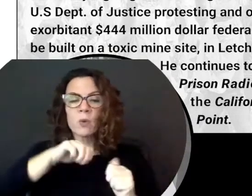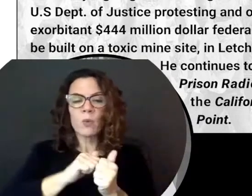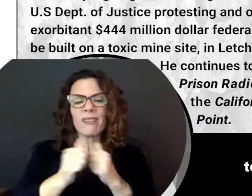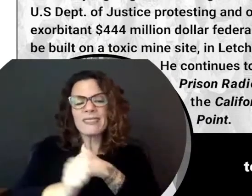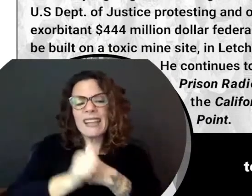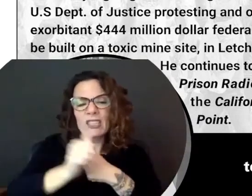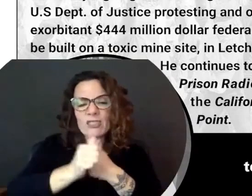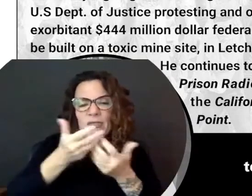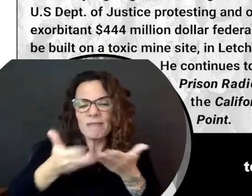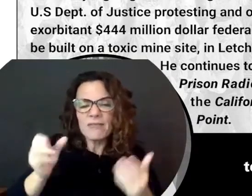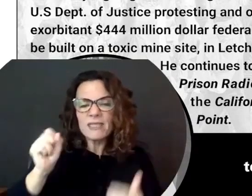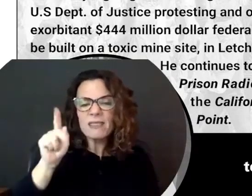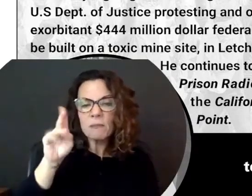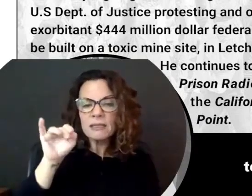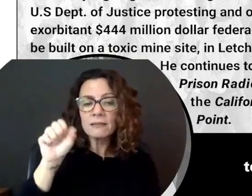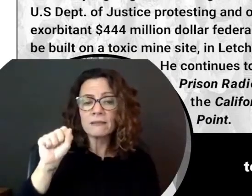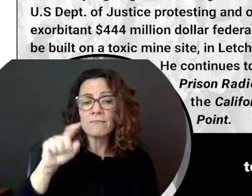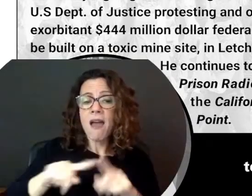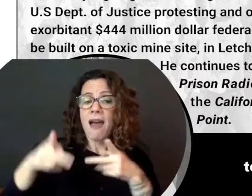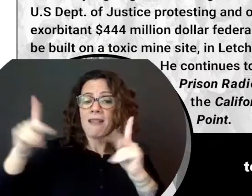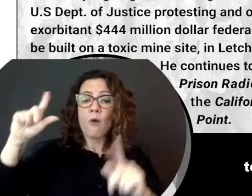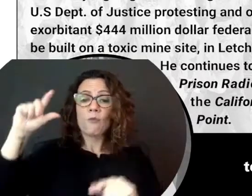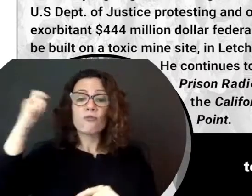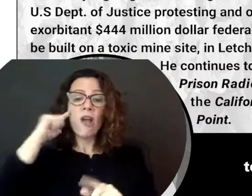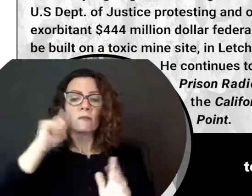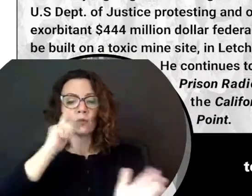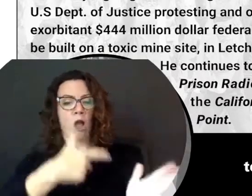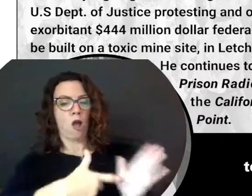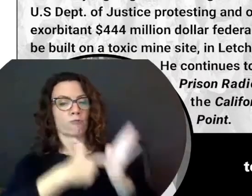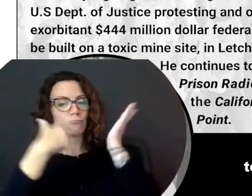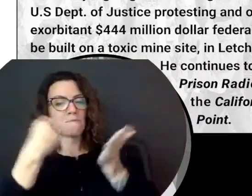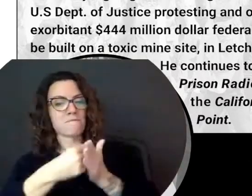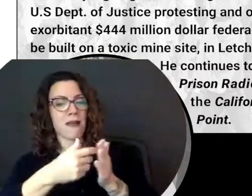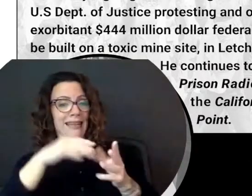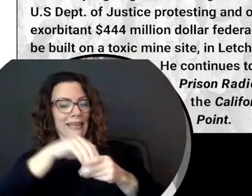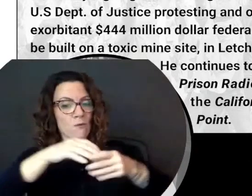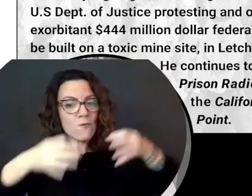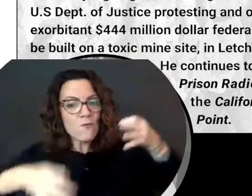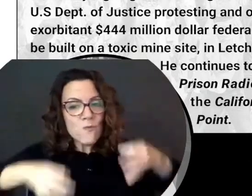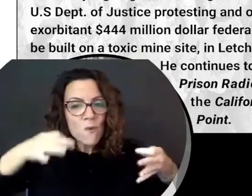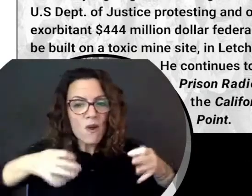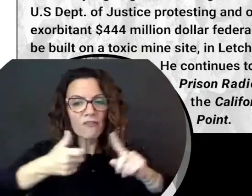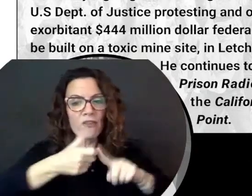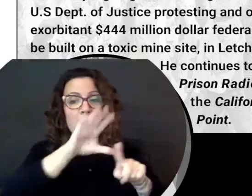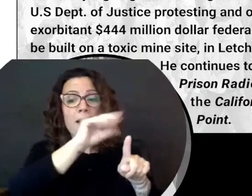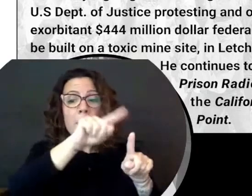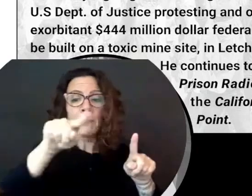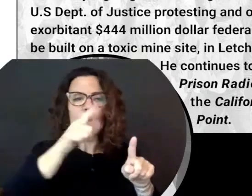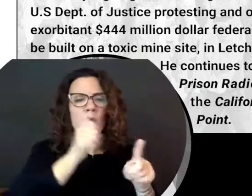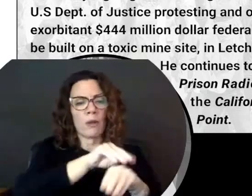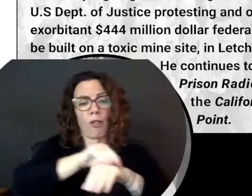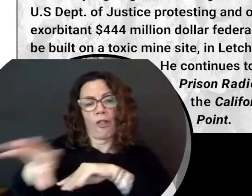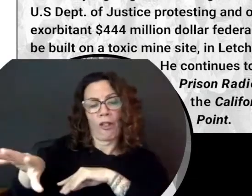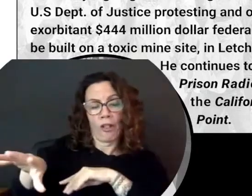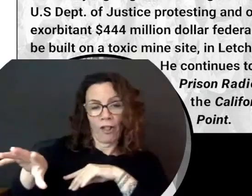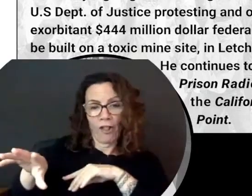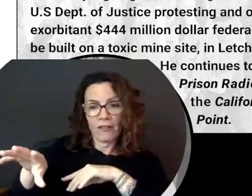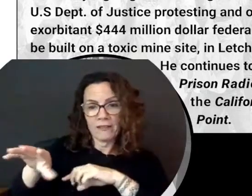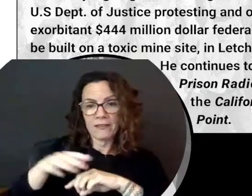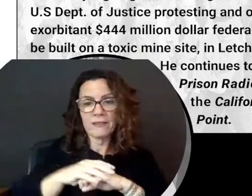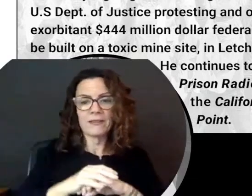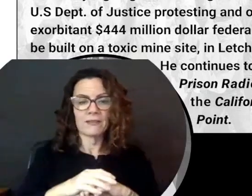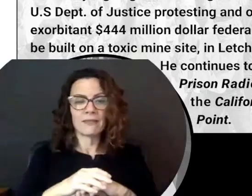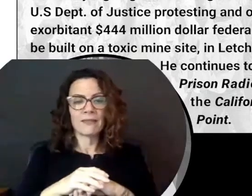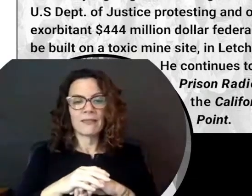polluted, toxic, and uninhabitable, but intentionally and deliberately refrains from